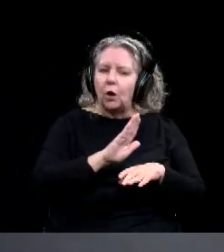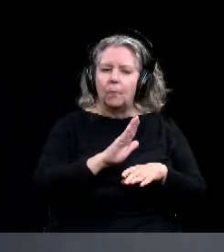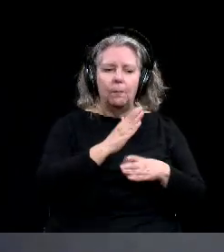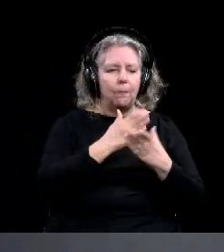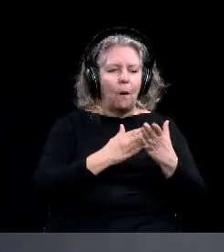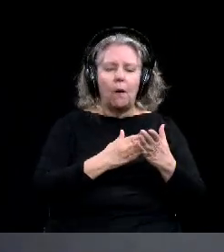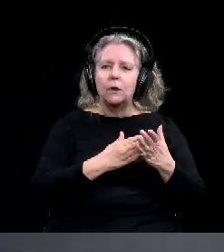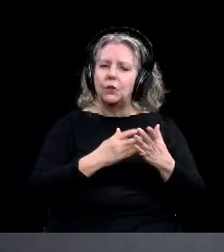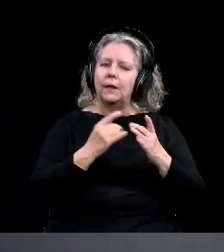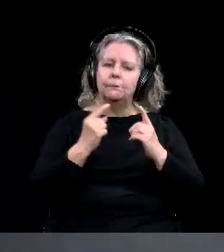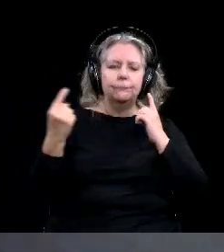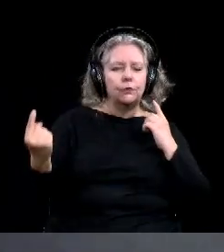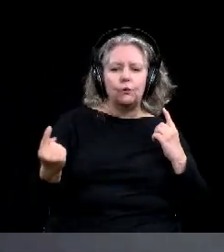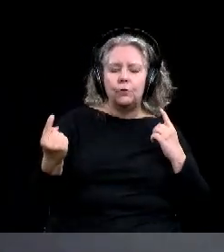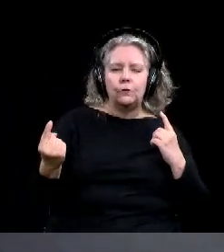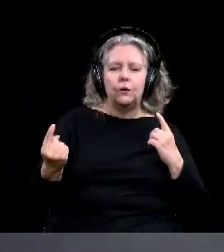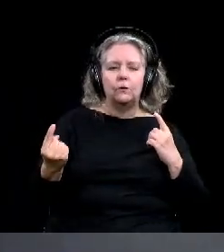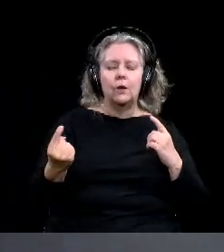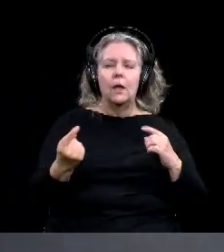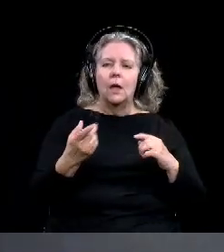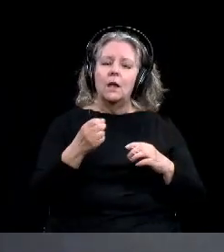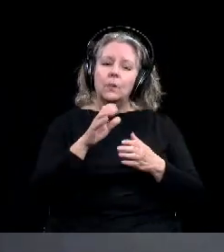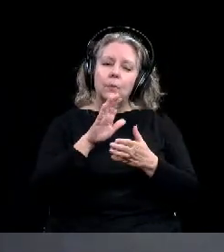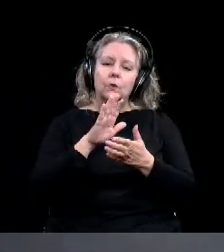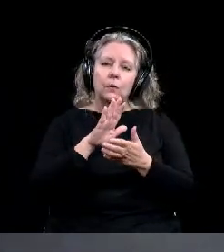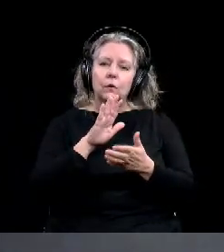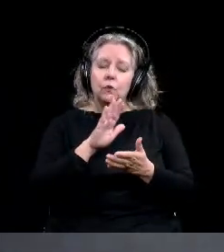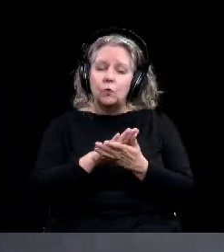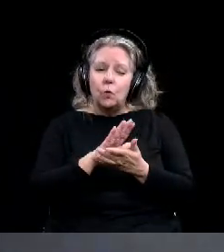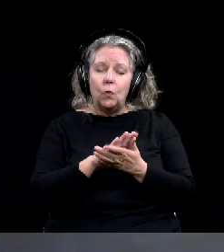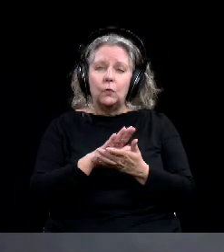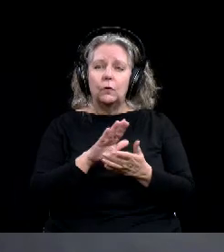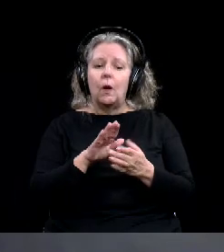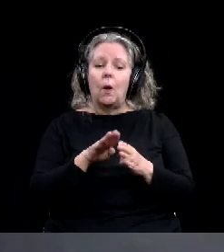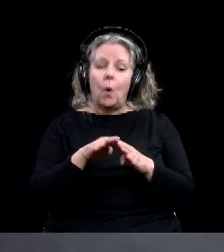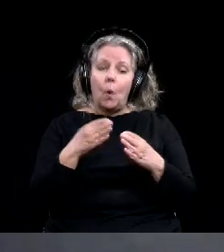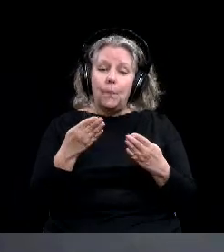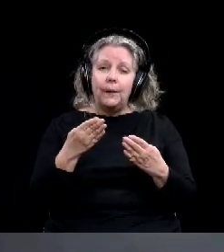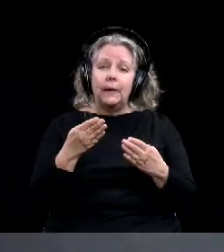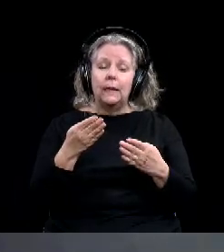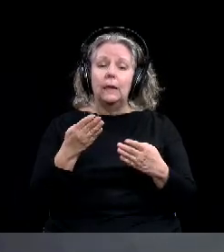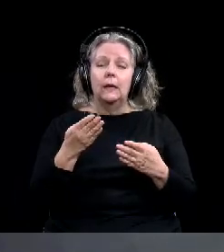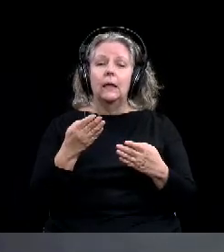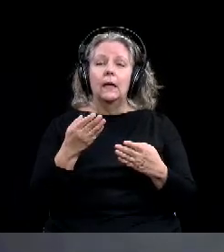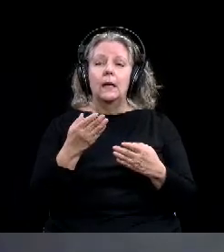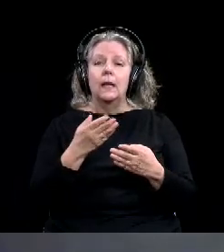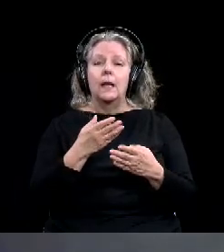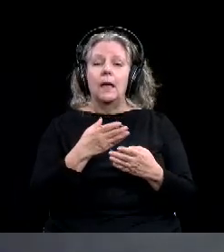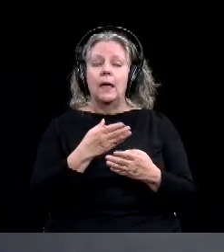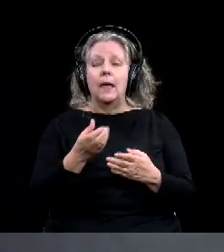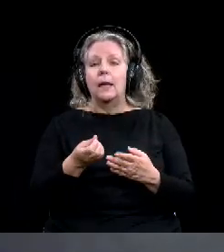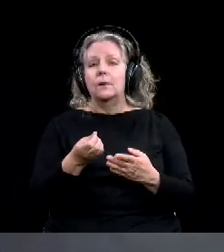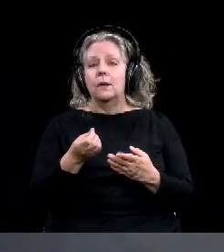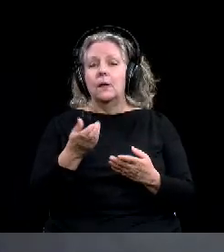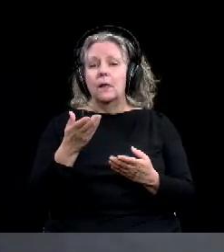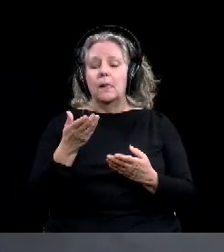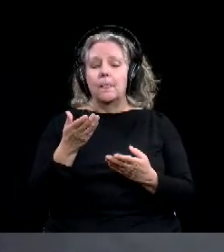the traveling has cut down. And there might be some role from vaccination, but we are not sure how much role it has played